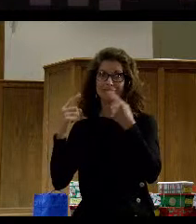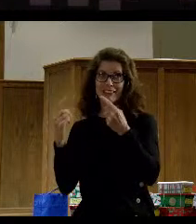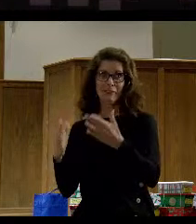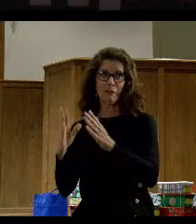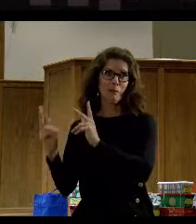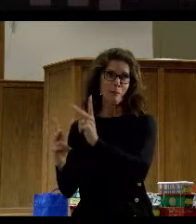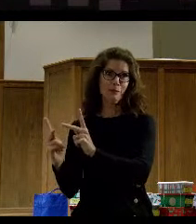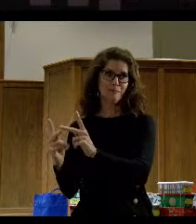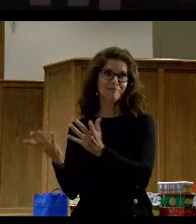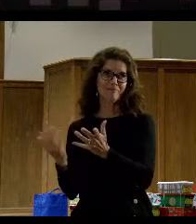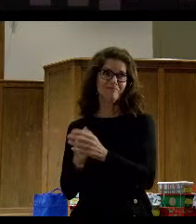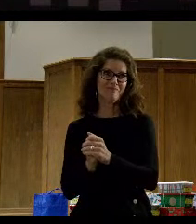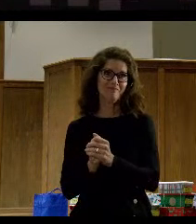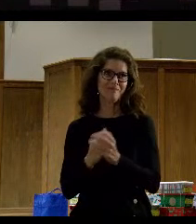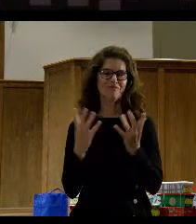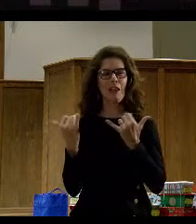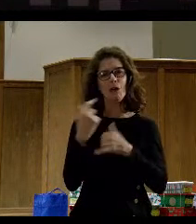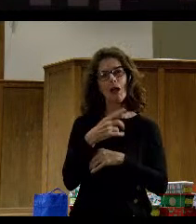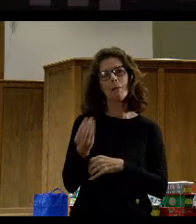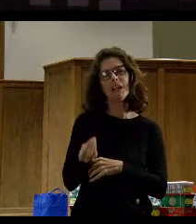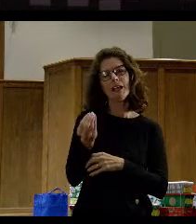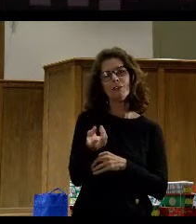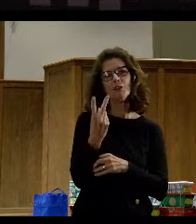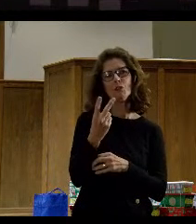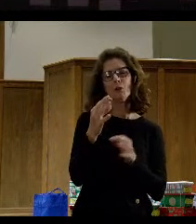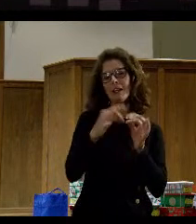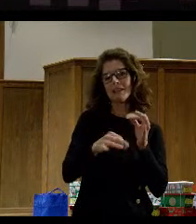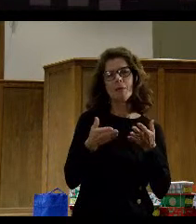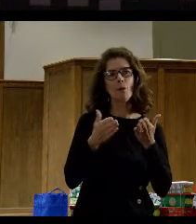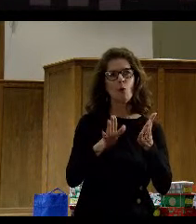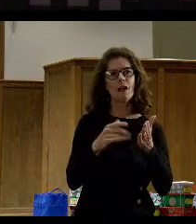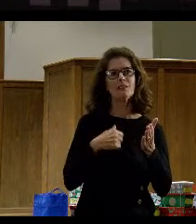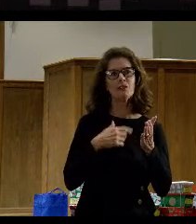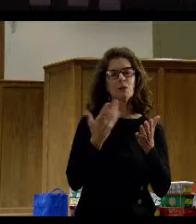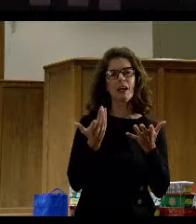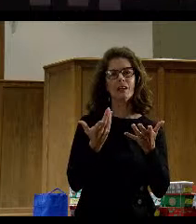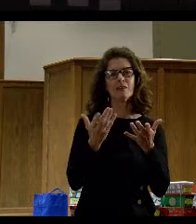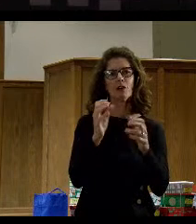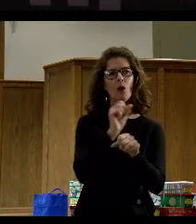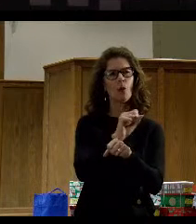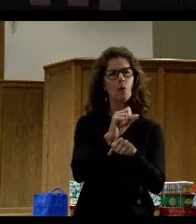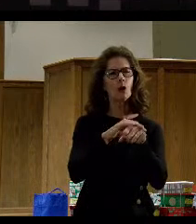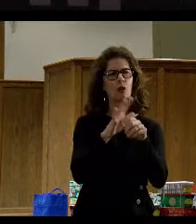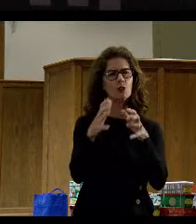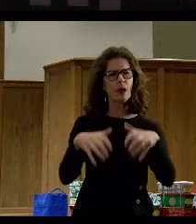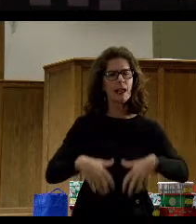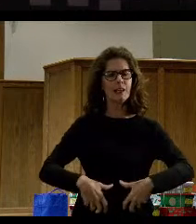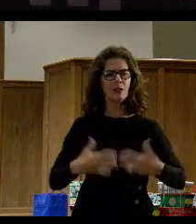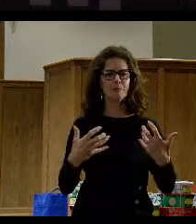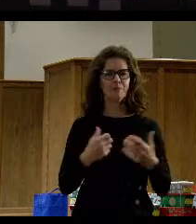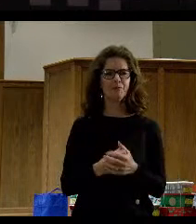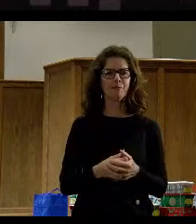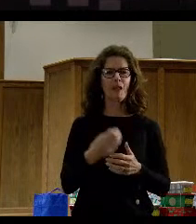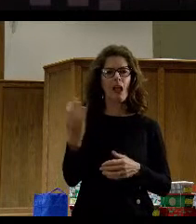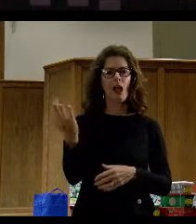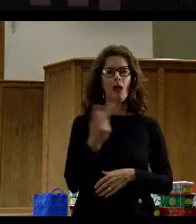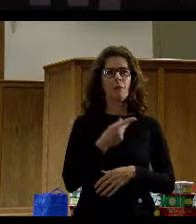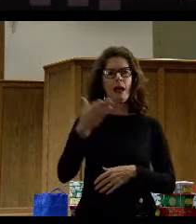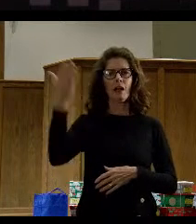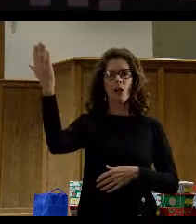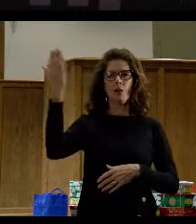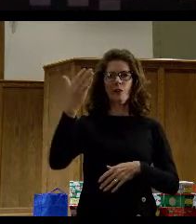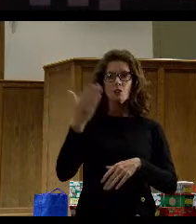today I want to give you two more very, very simple ways to deal with your anger. First, I want to go back to the Sermon on the Mount, where the phrase for the